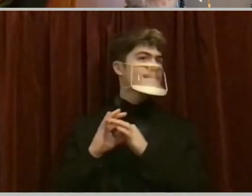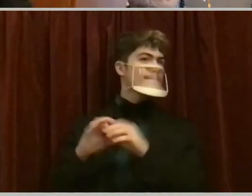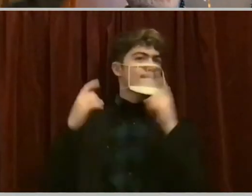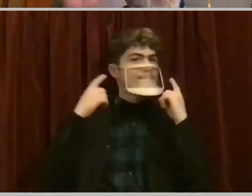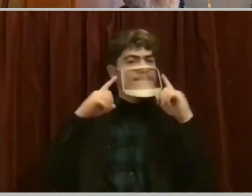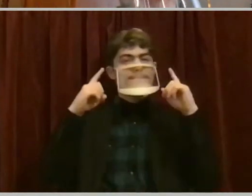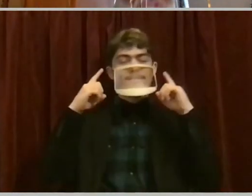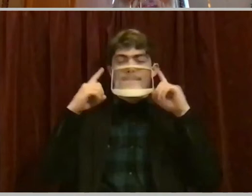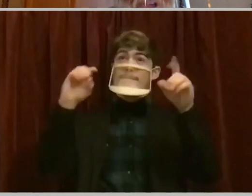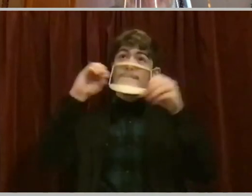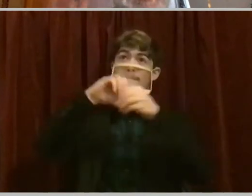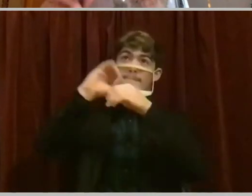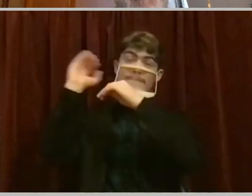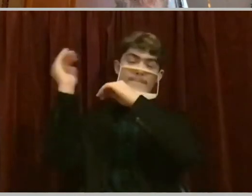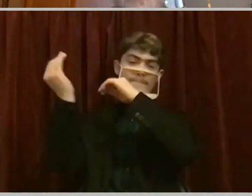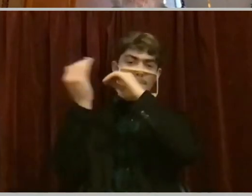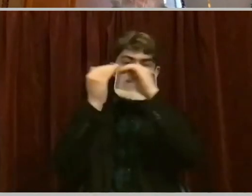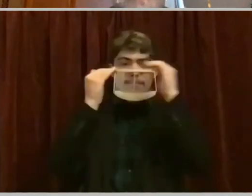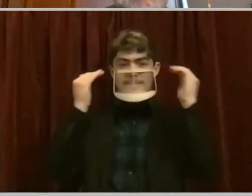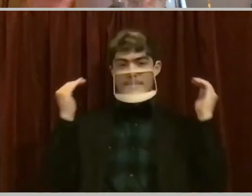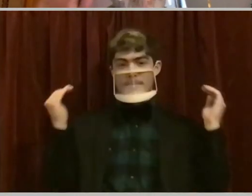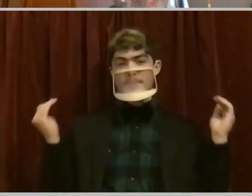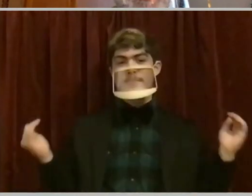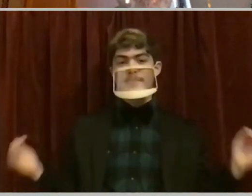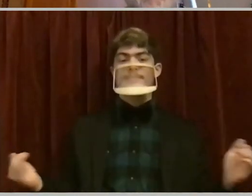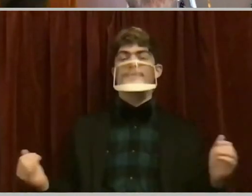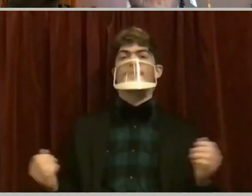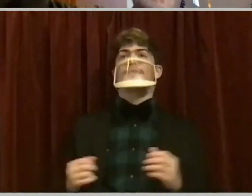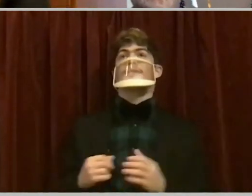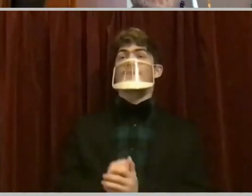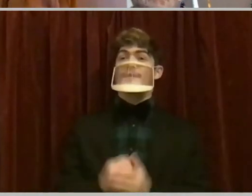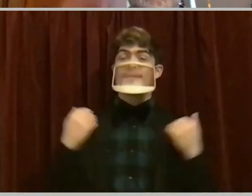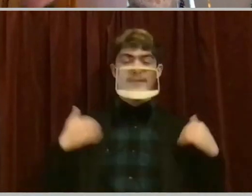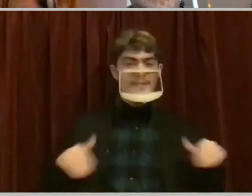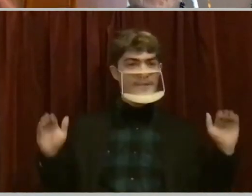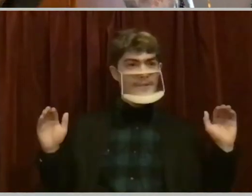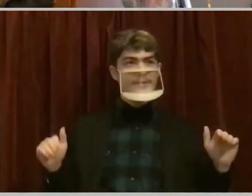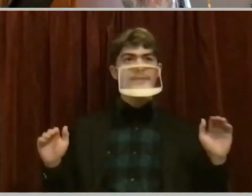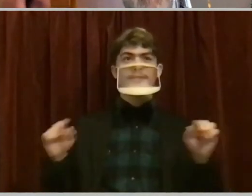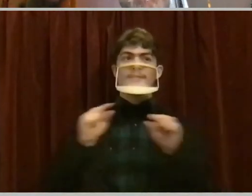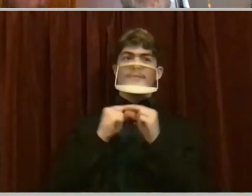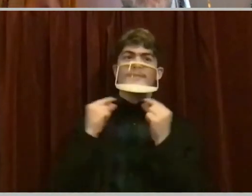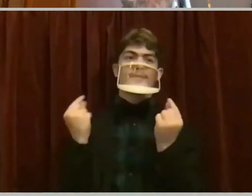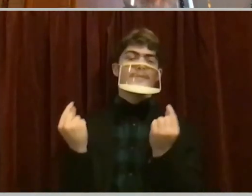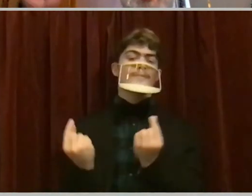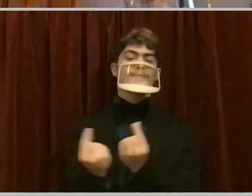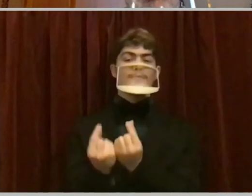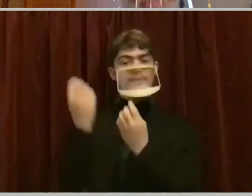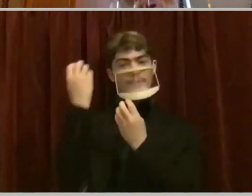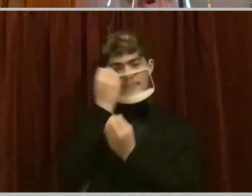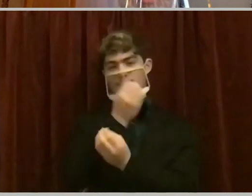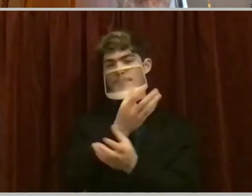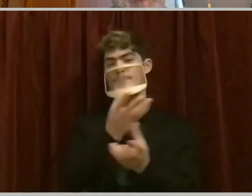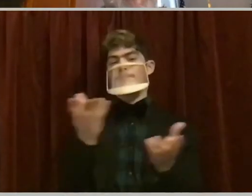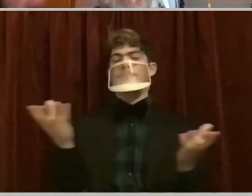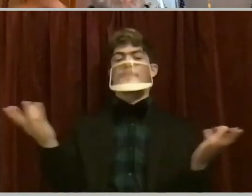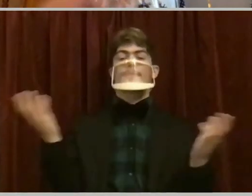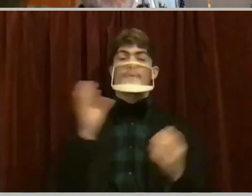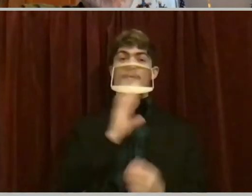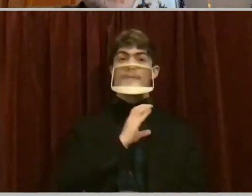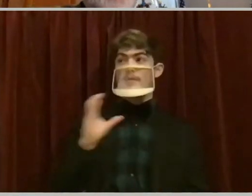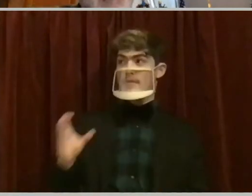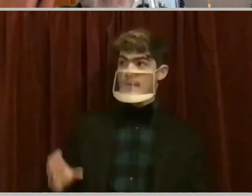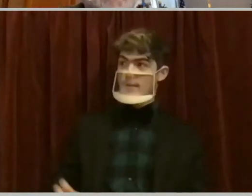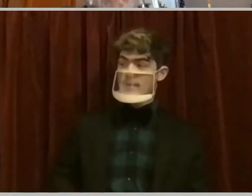the triumph of the skies, with angelic hosts